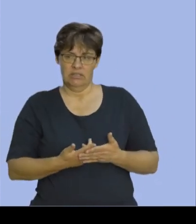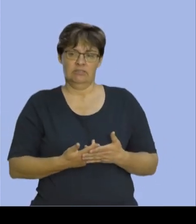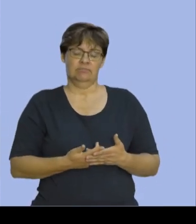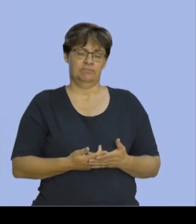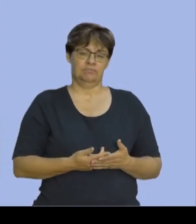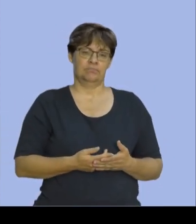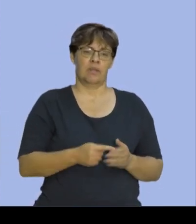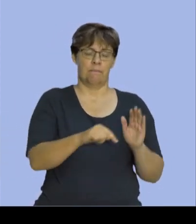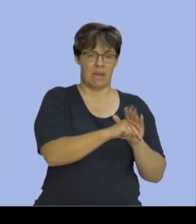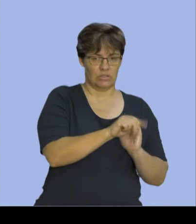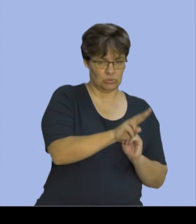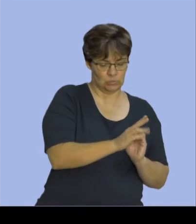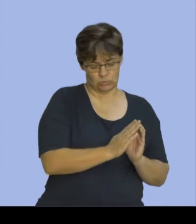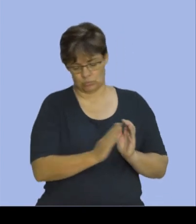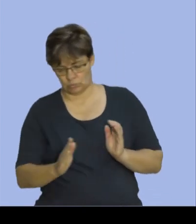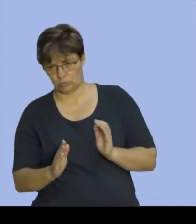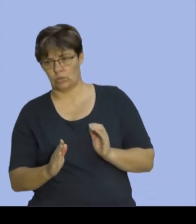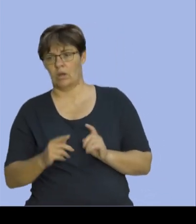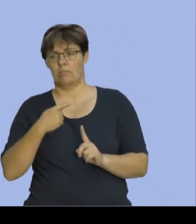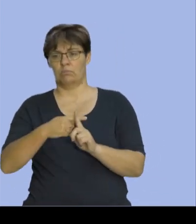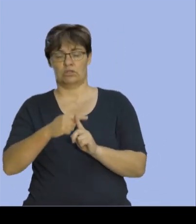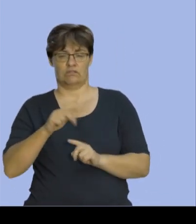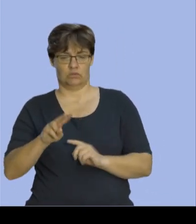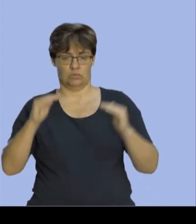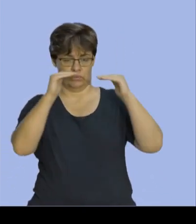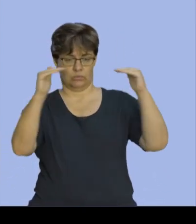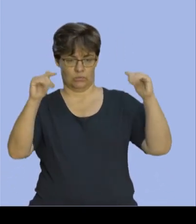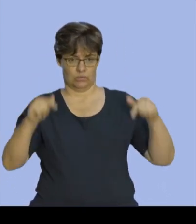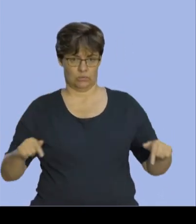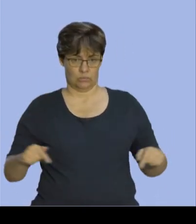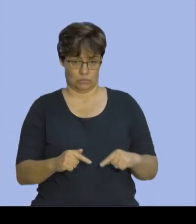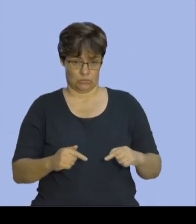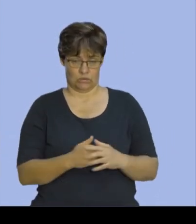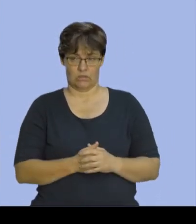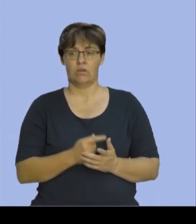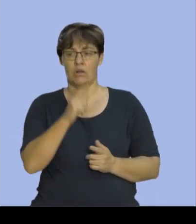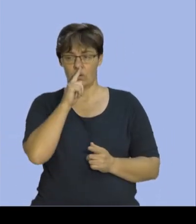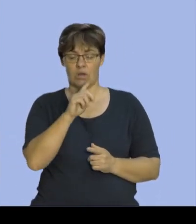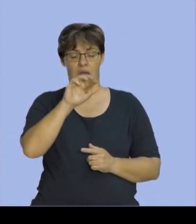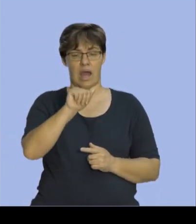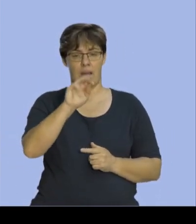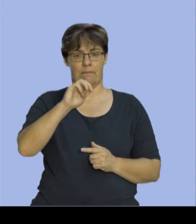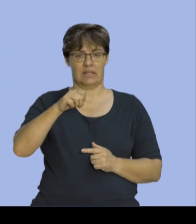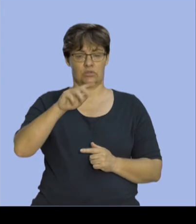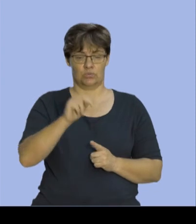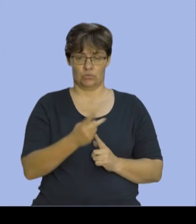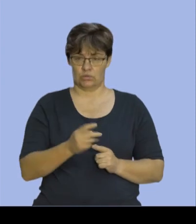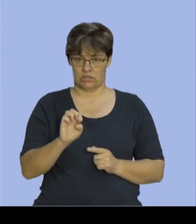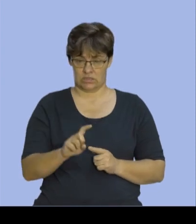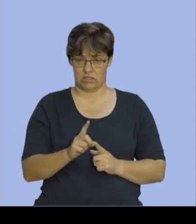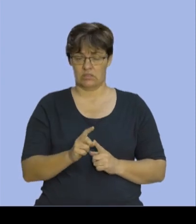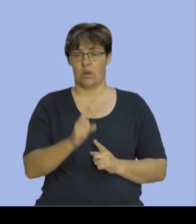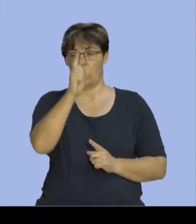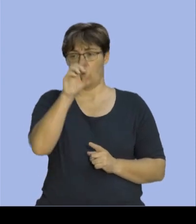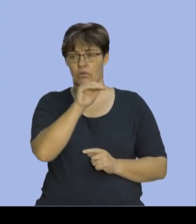to be between minus 2 and positive 2. And then remember the concept of the amplitude. It will be 1